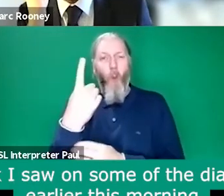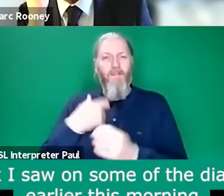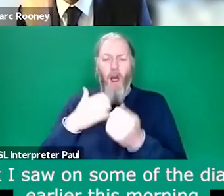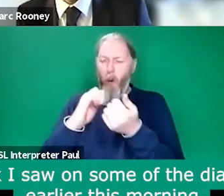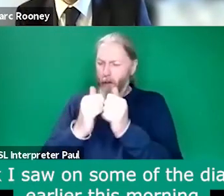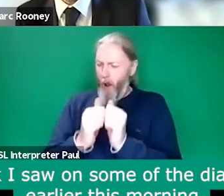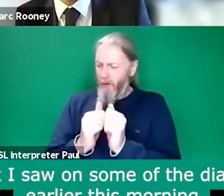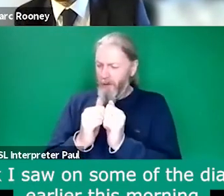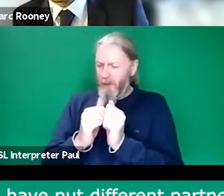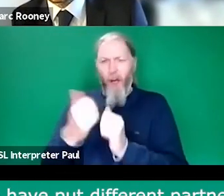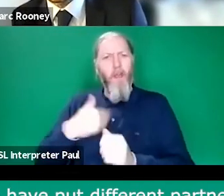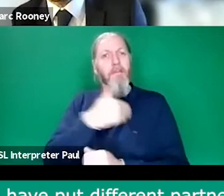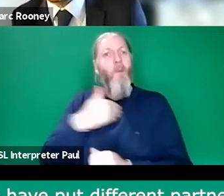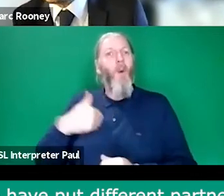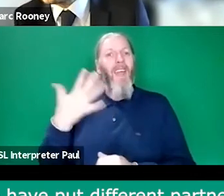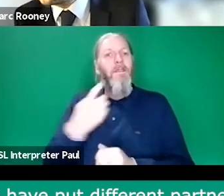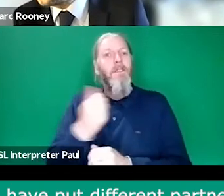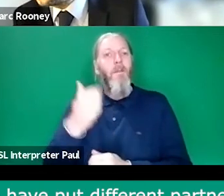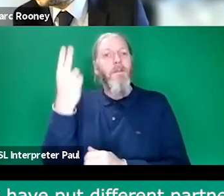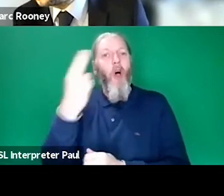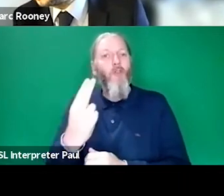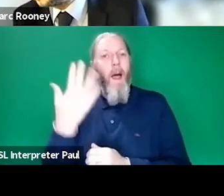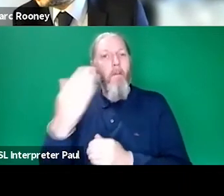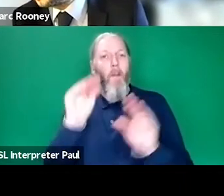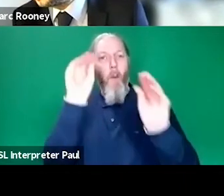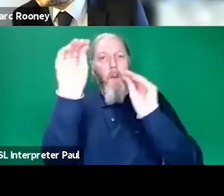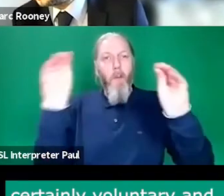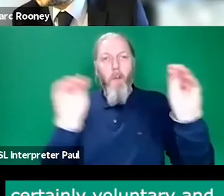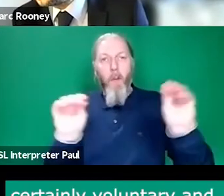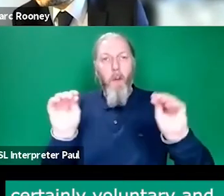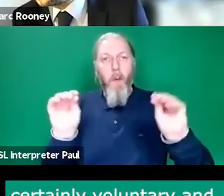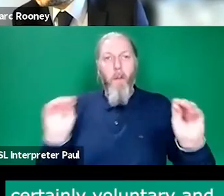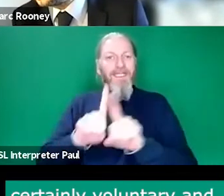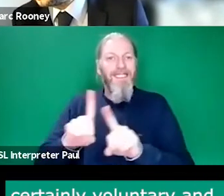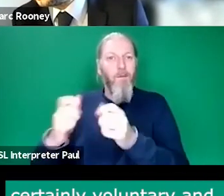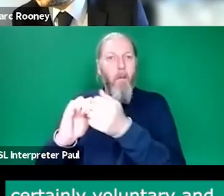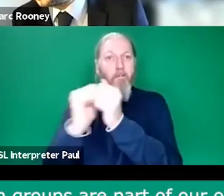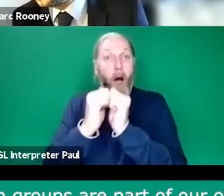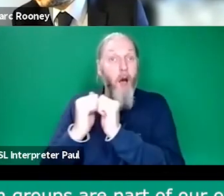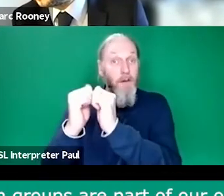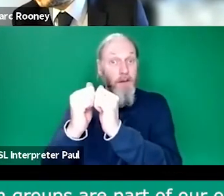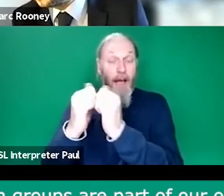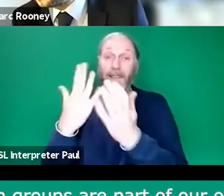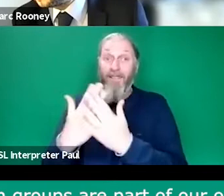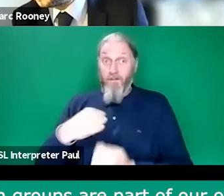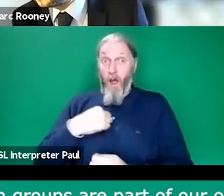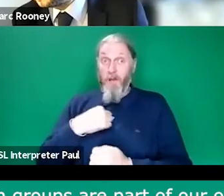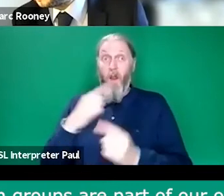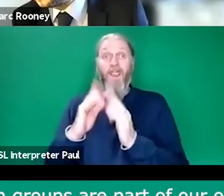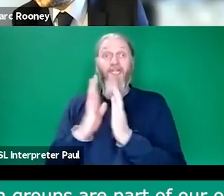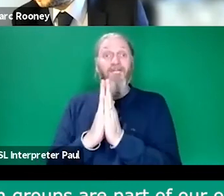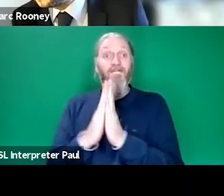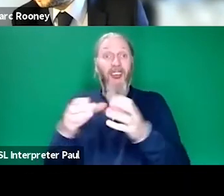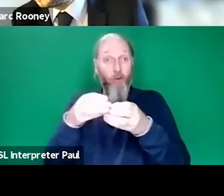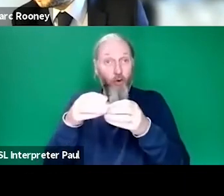think I saw on some of the diagrams earlier this morning, people have put different partners, and certainly voluntary and faith groups are part of